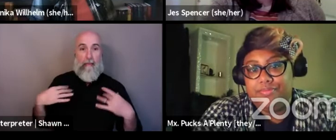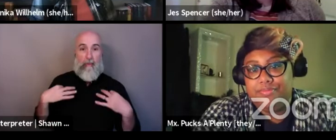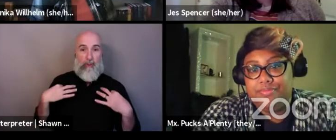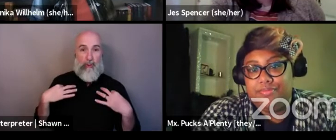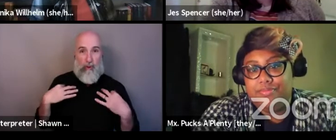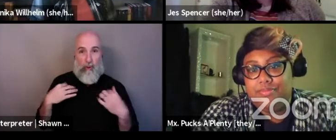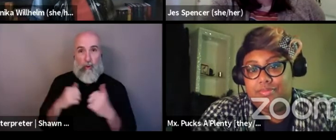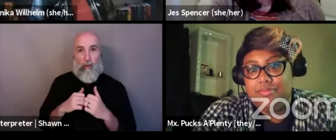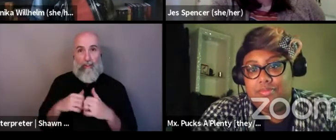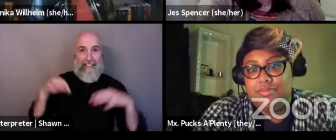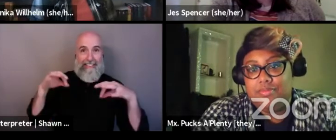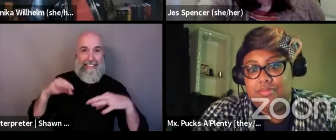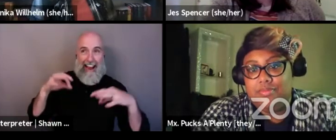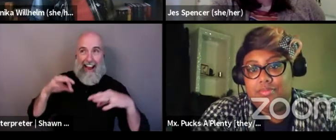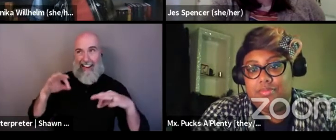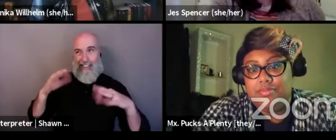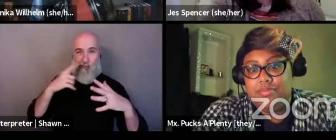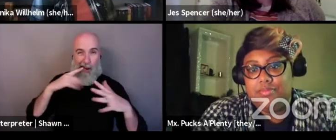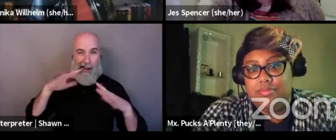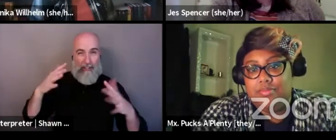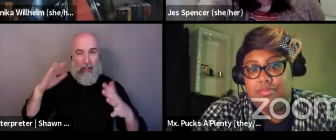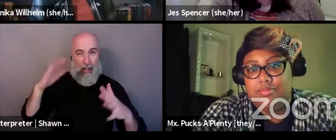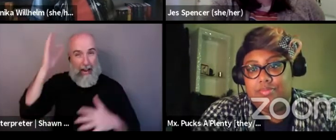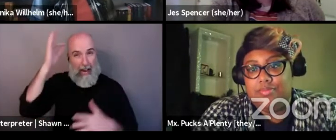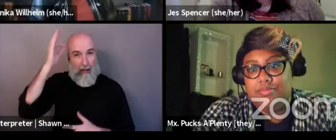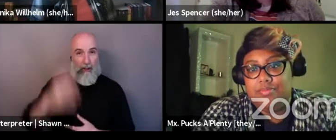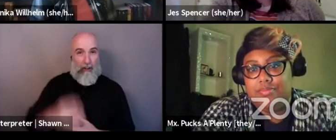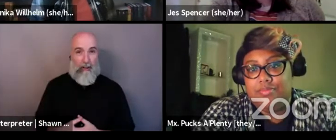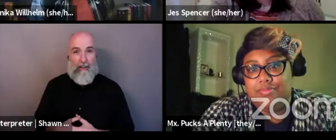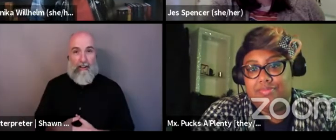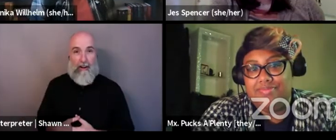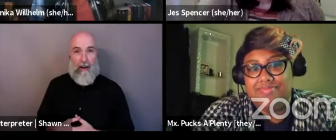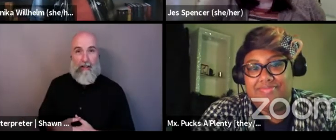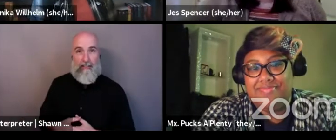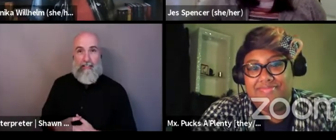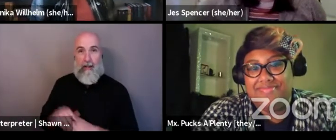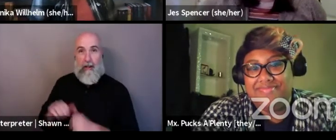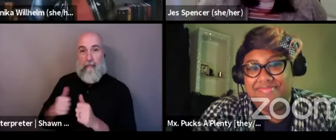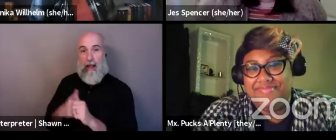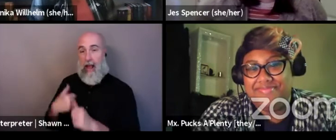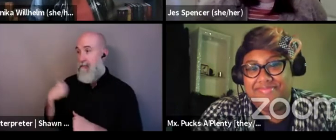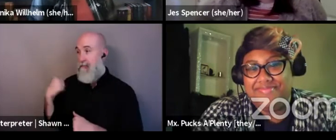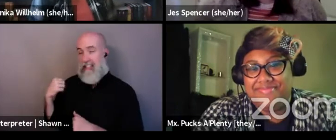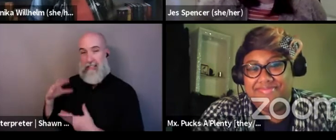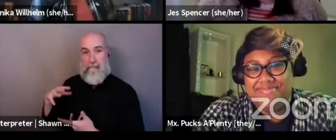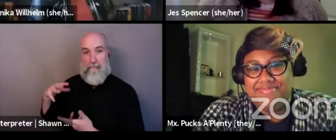with dyed reddish hair. Behind me is a mess.